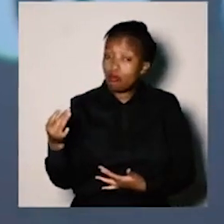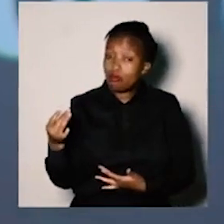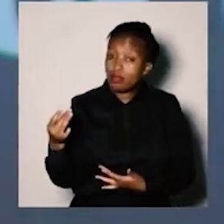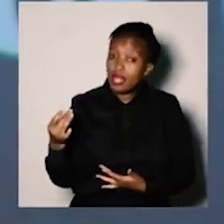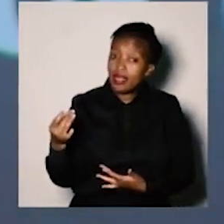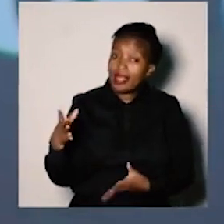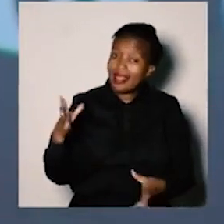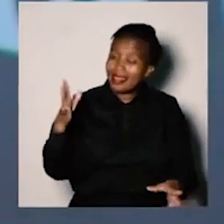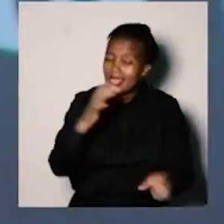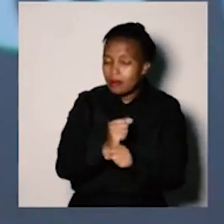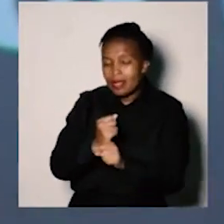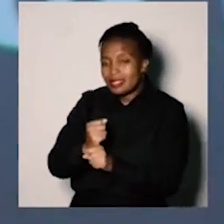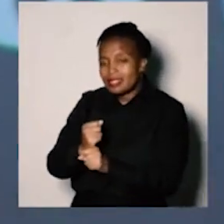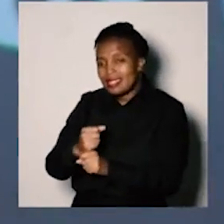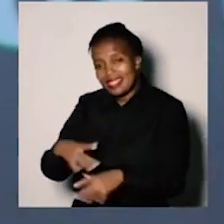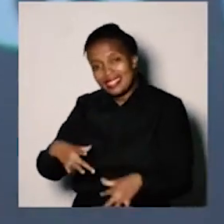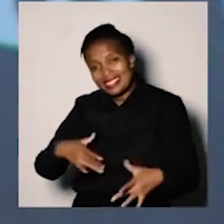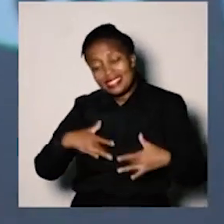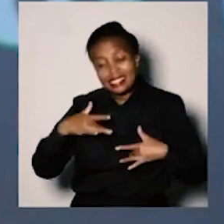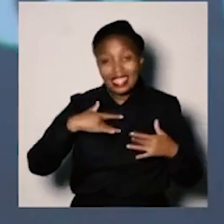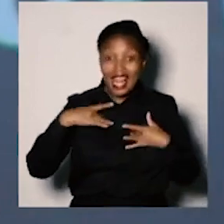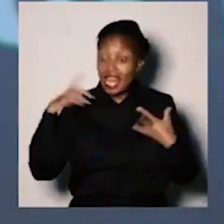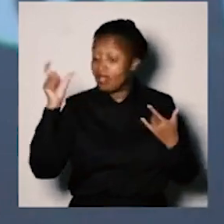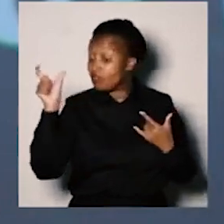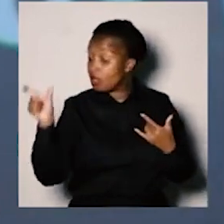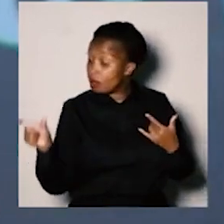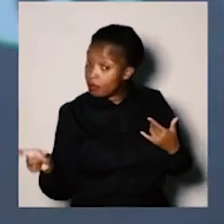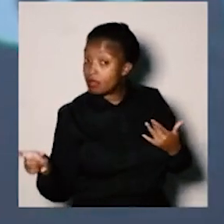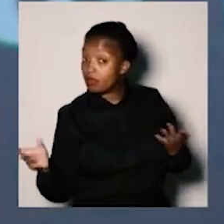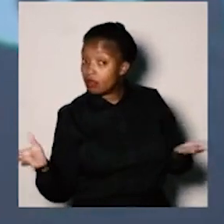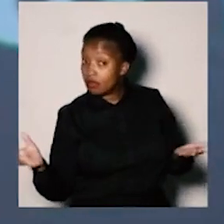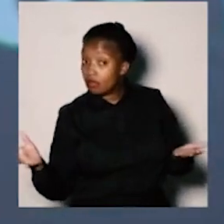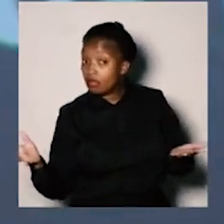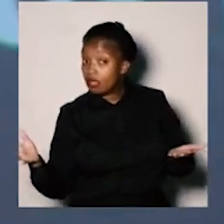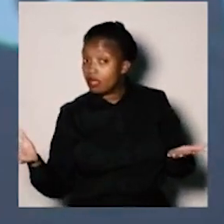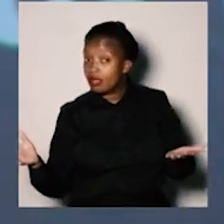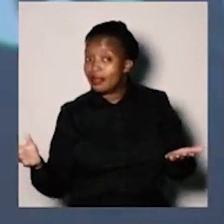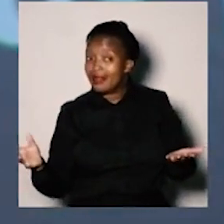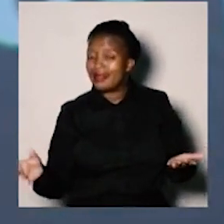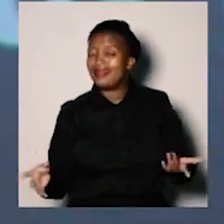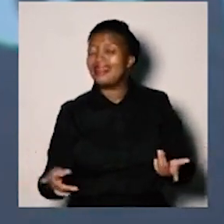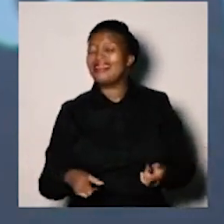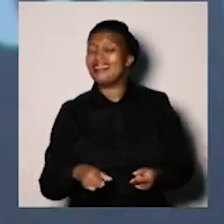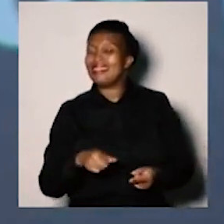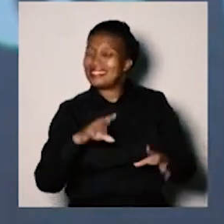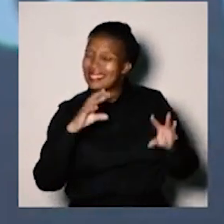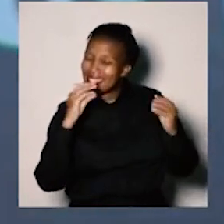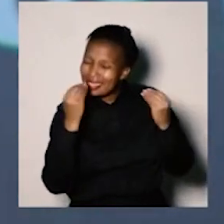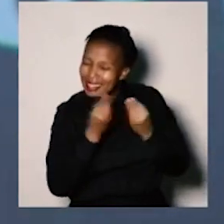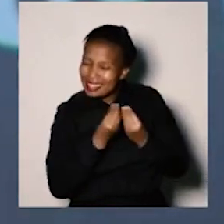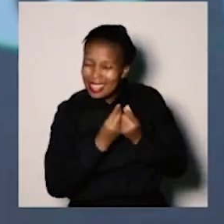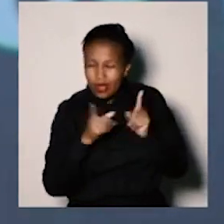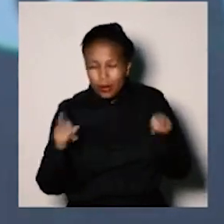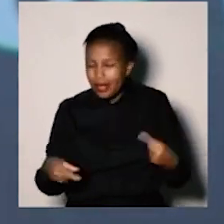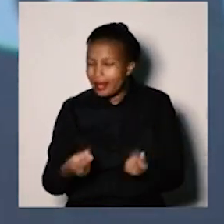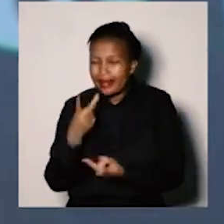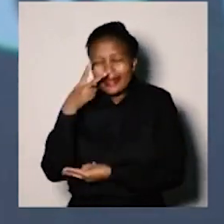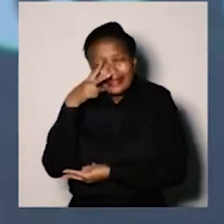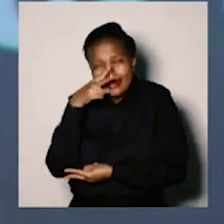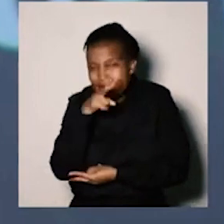that makes us a living being. It's man's immaterial nature, man's invisible part.